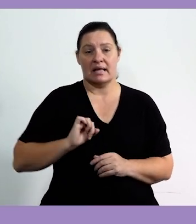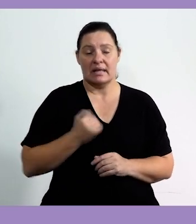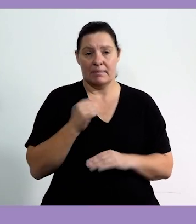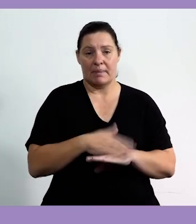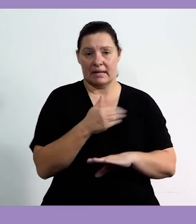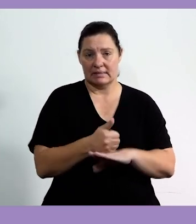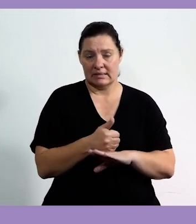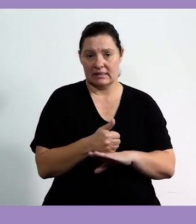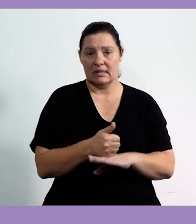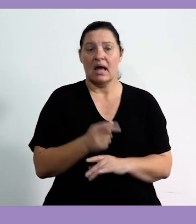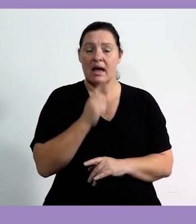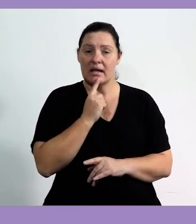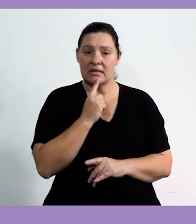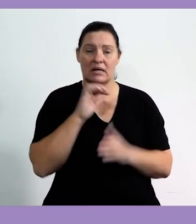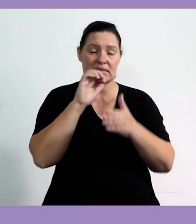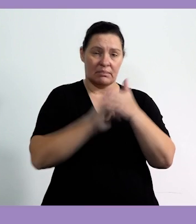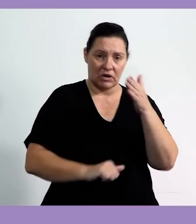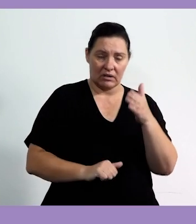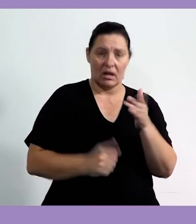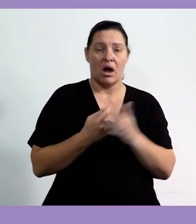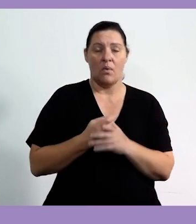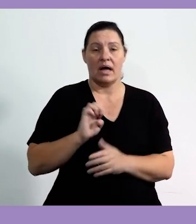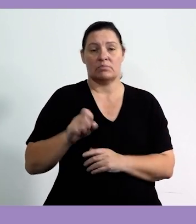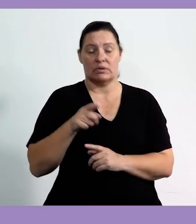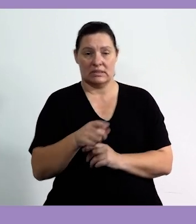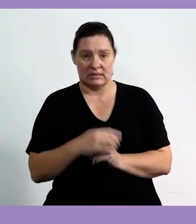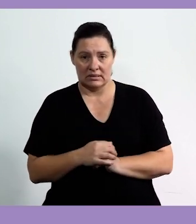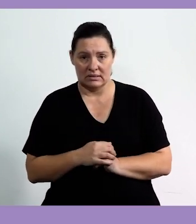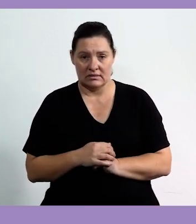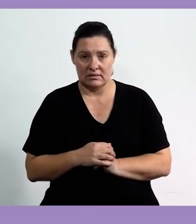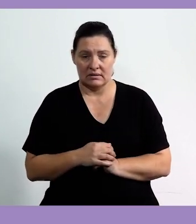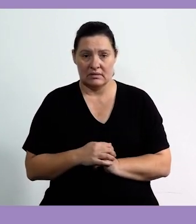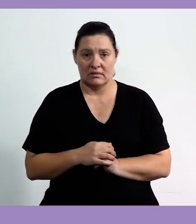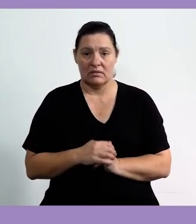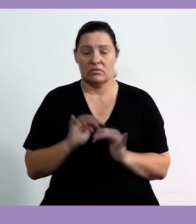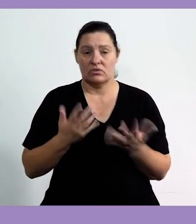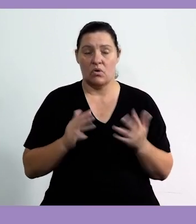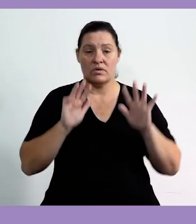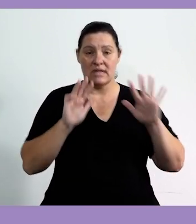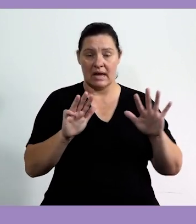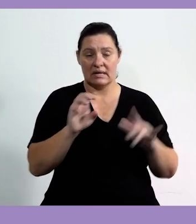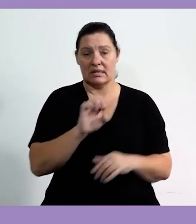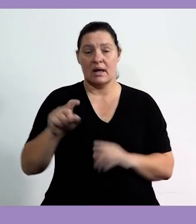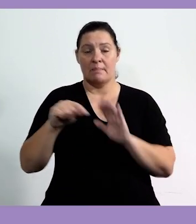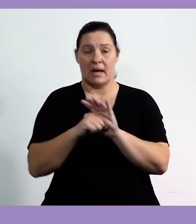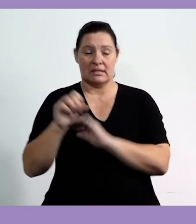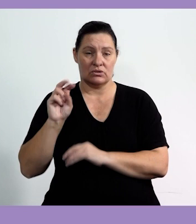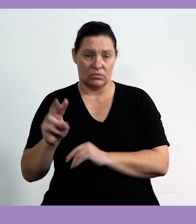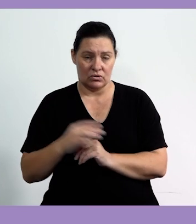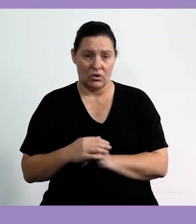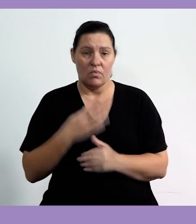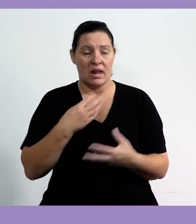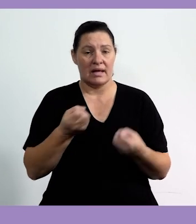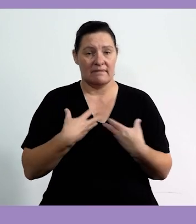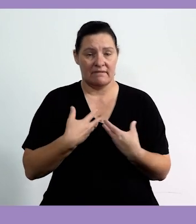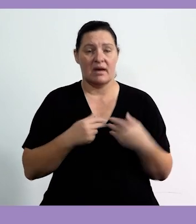keep the base and we are going to subtract our exponents. So 9 to the exponent 3 minus 2